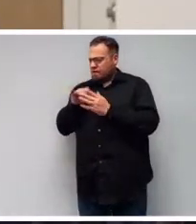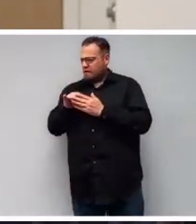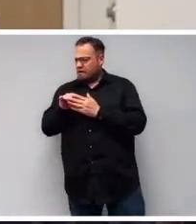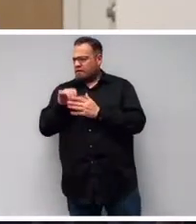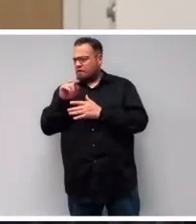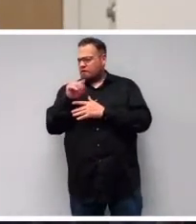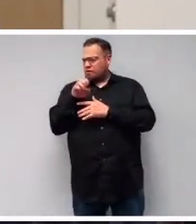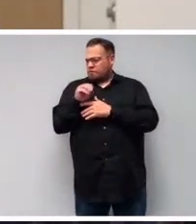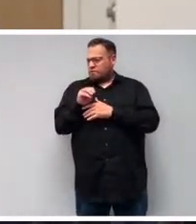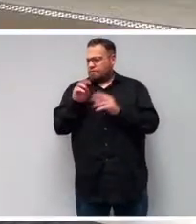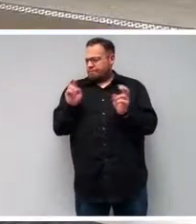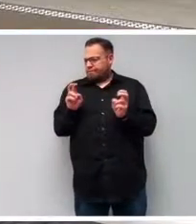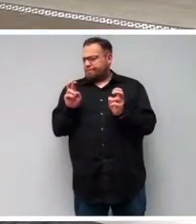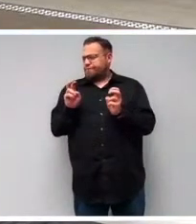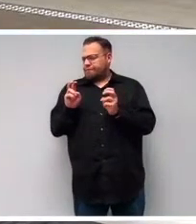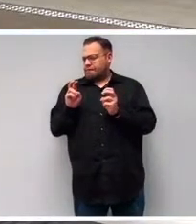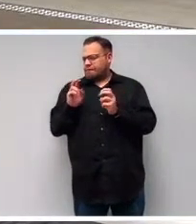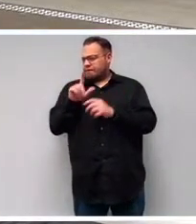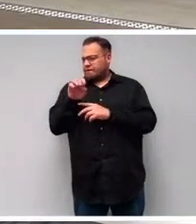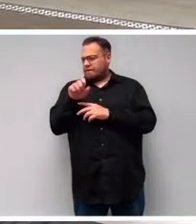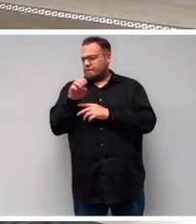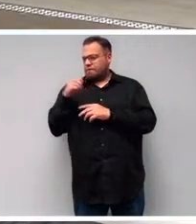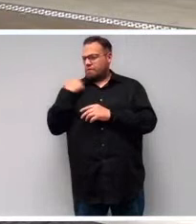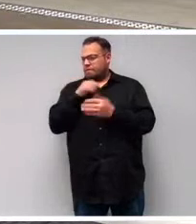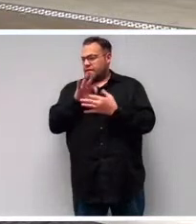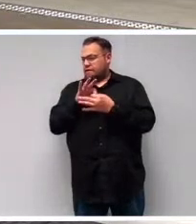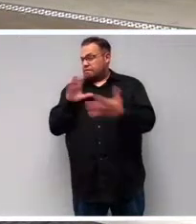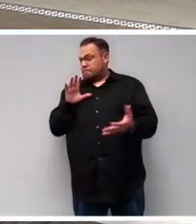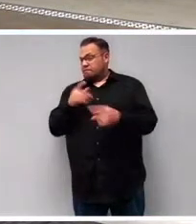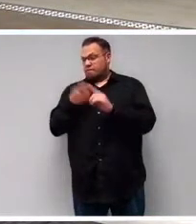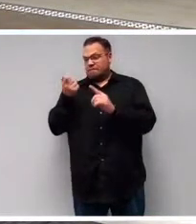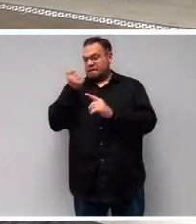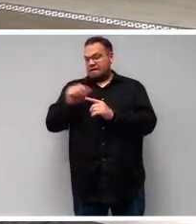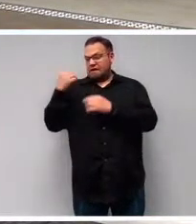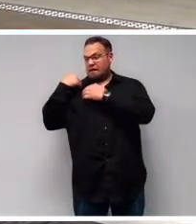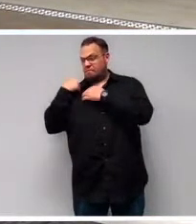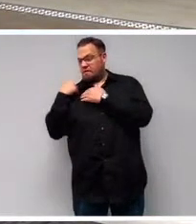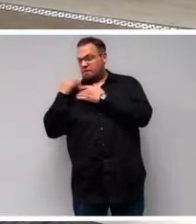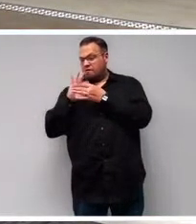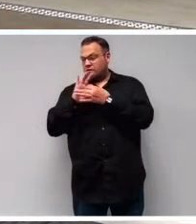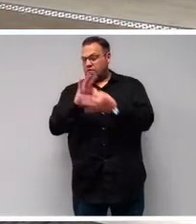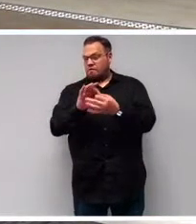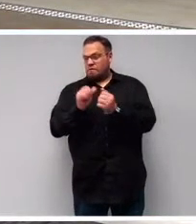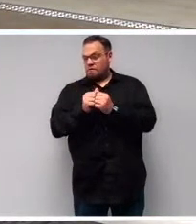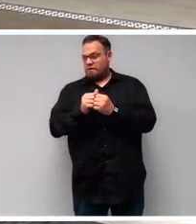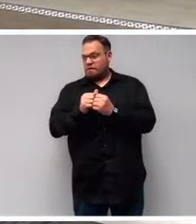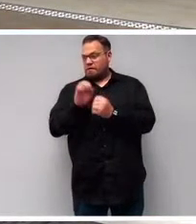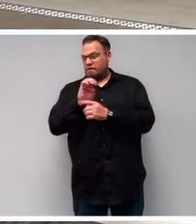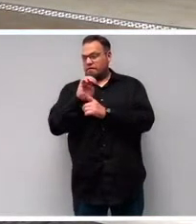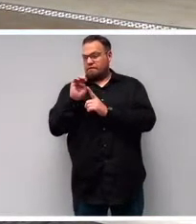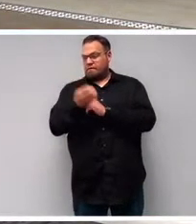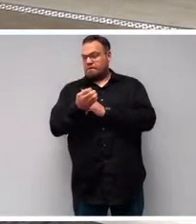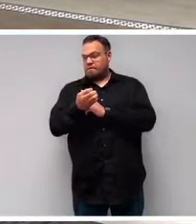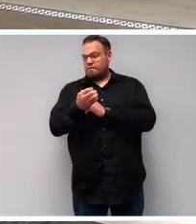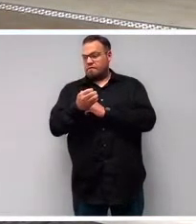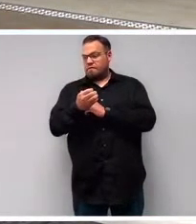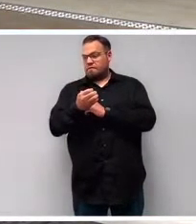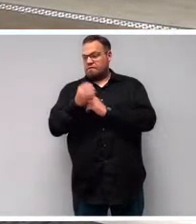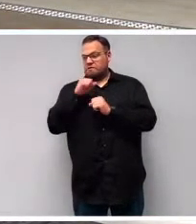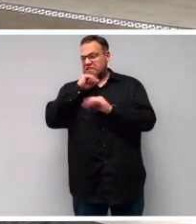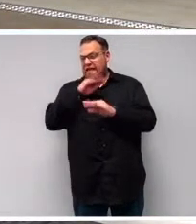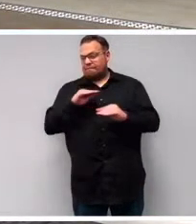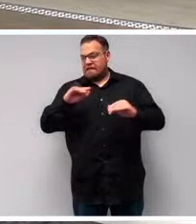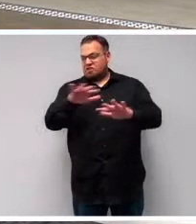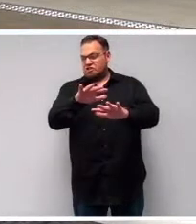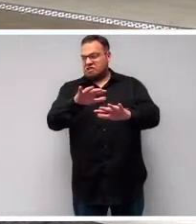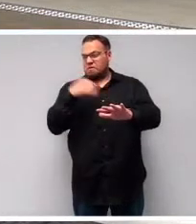we've been indemnified also, right, from any liability associated with the environmental contamination, and right. Now we would not